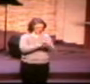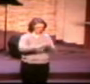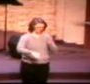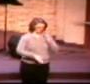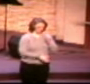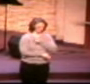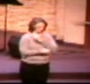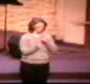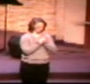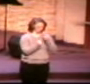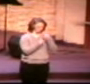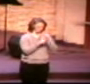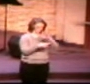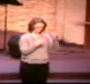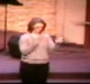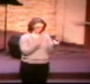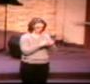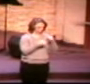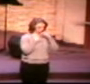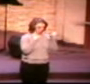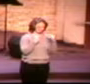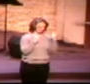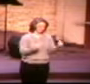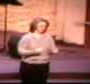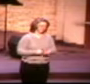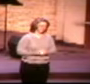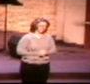us from all sin.